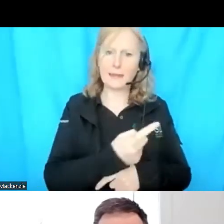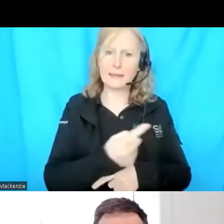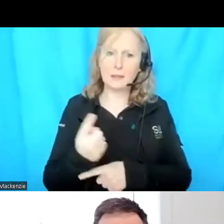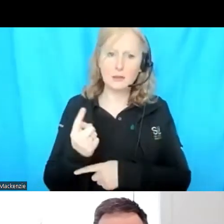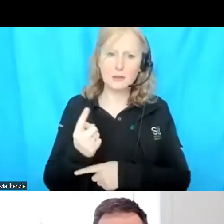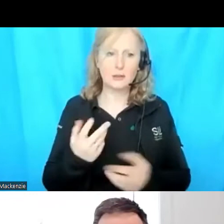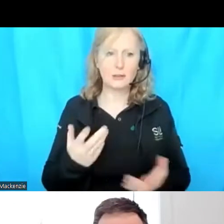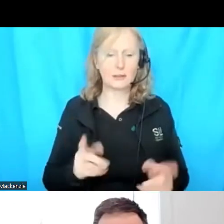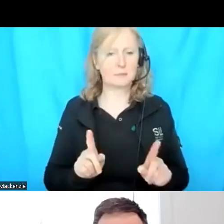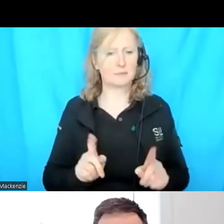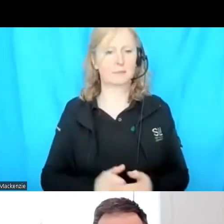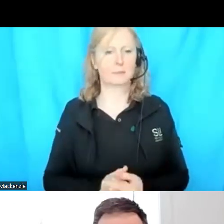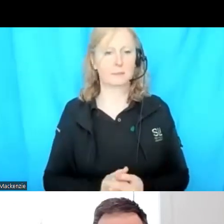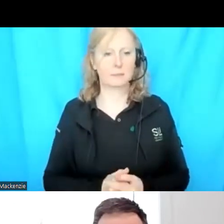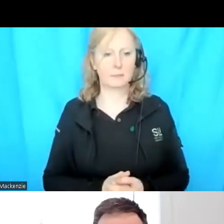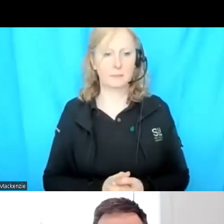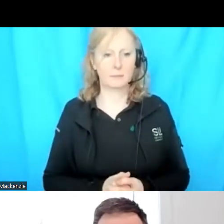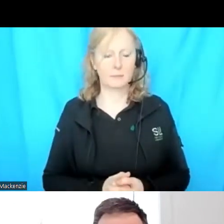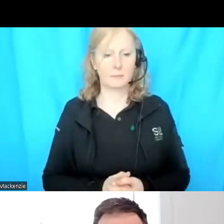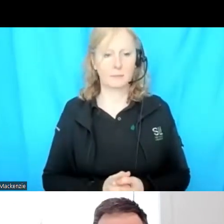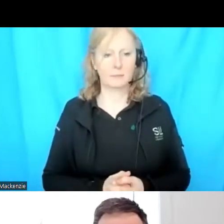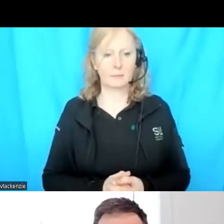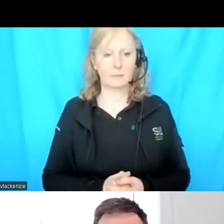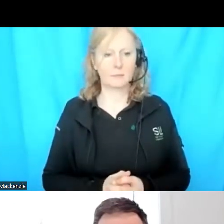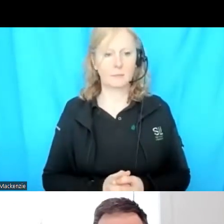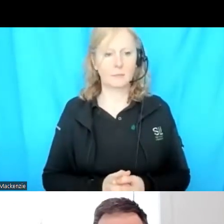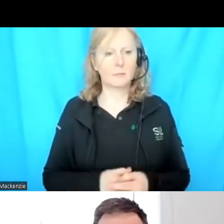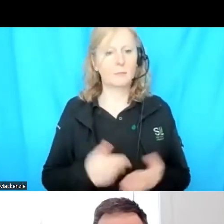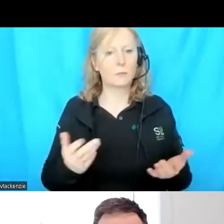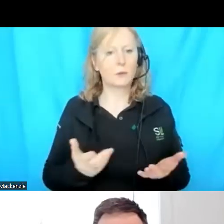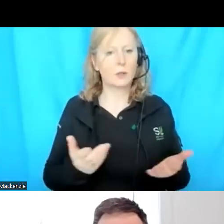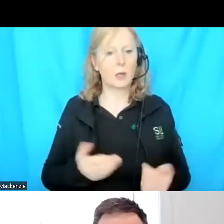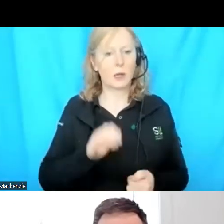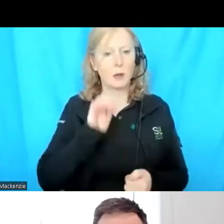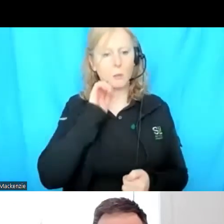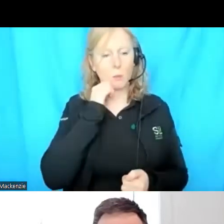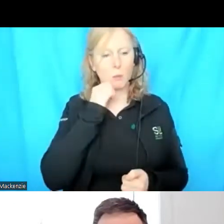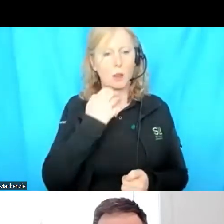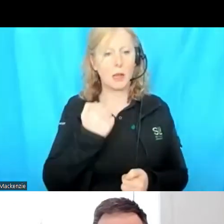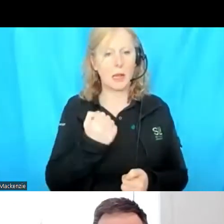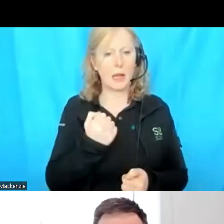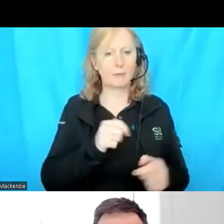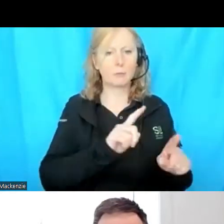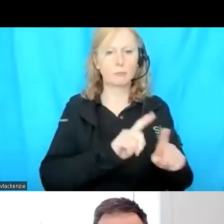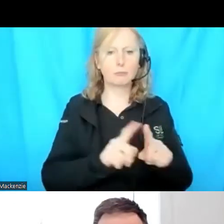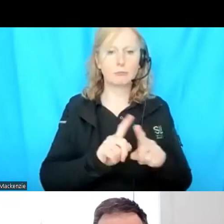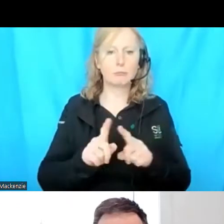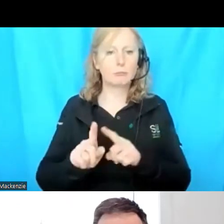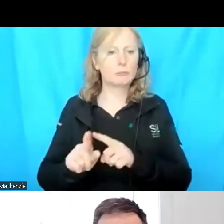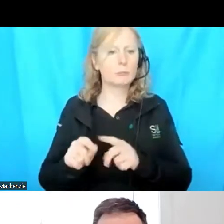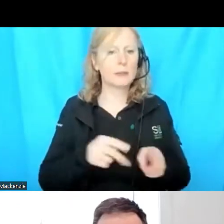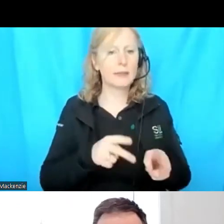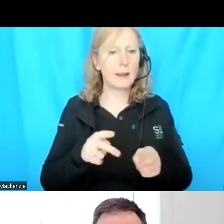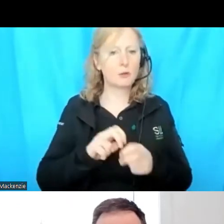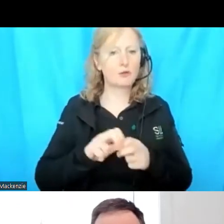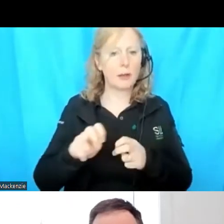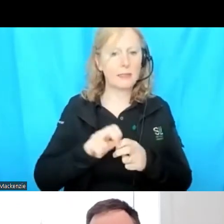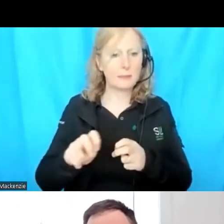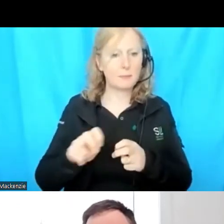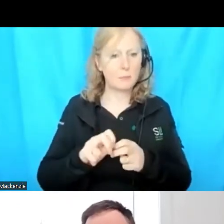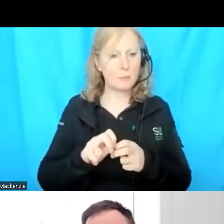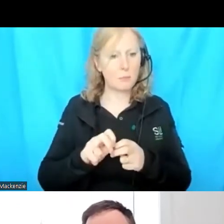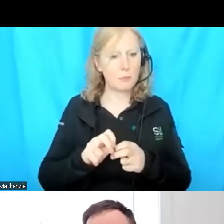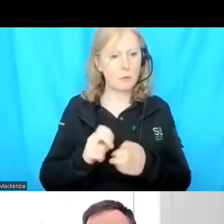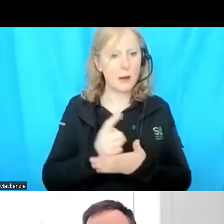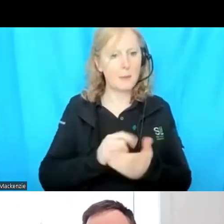journey? So today, what we're going to do is we'll hear, first of all, from different modes of transport about the training that they